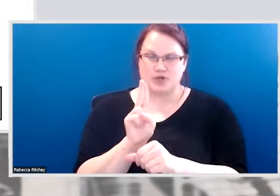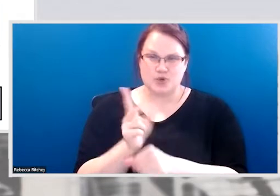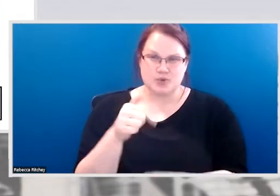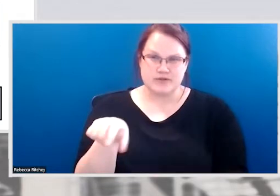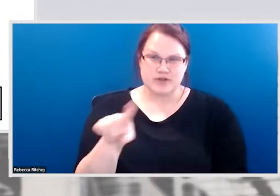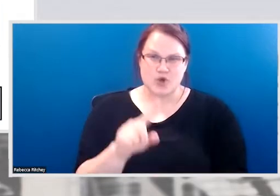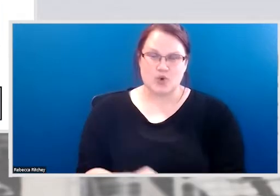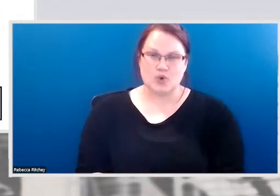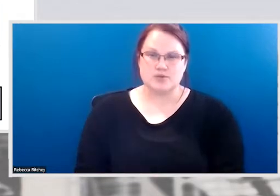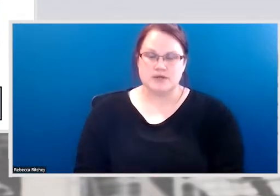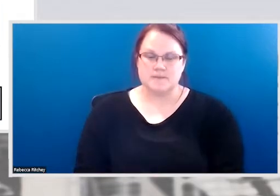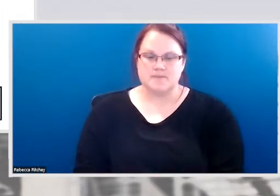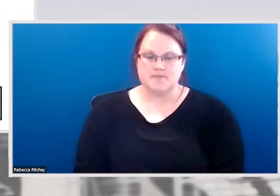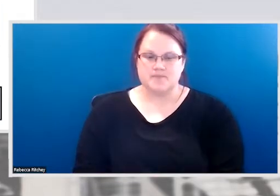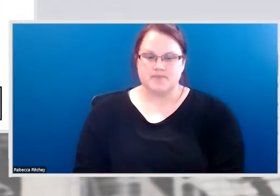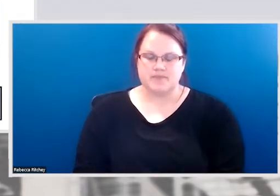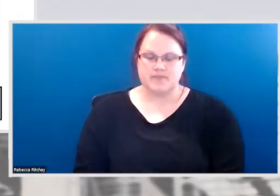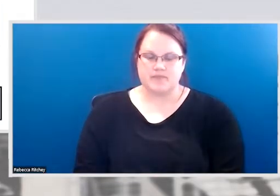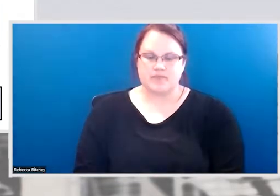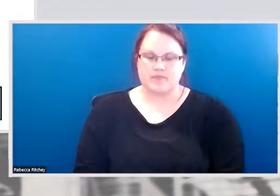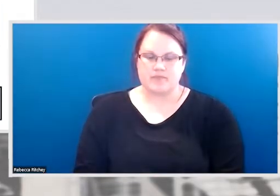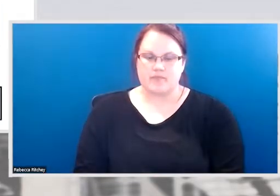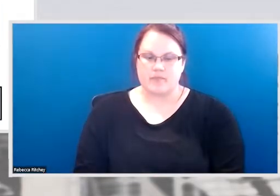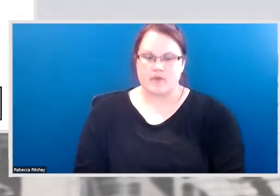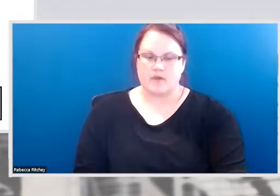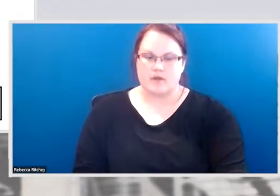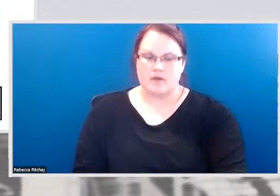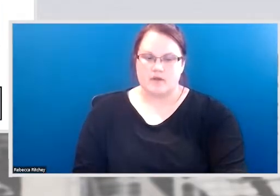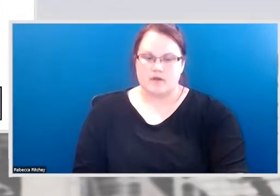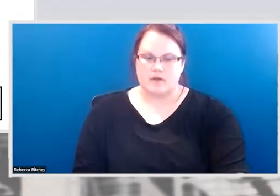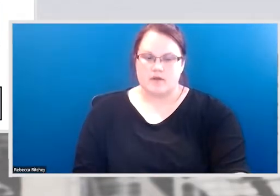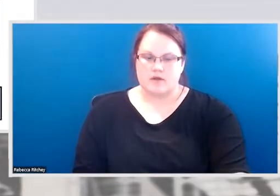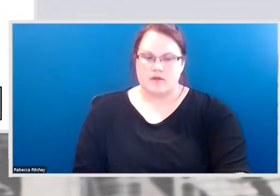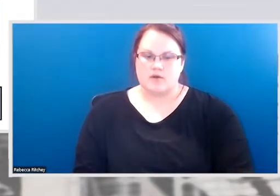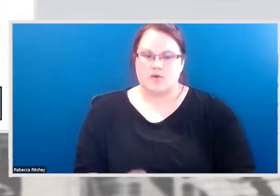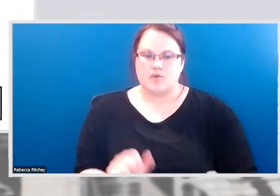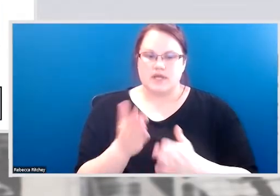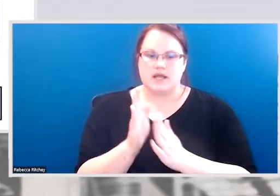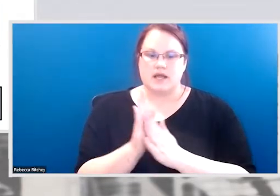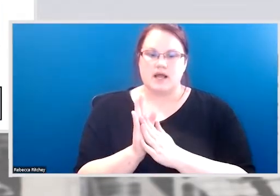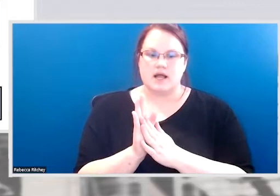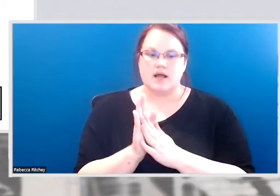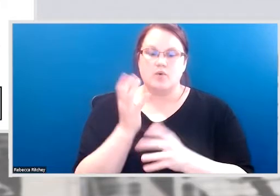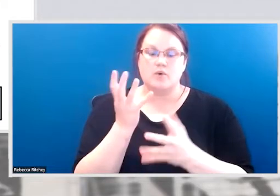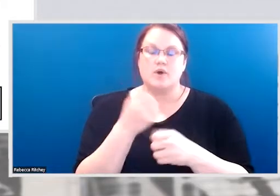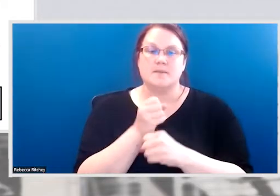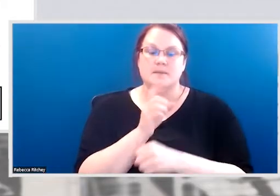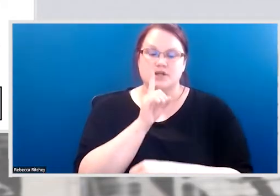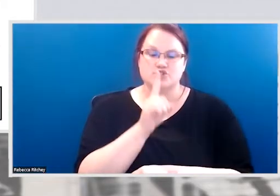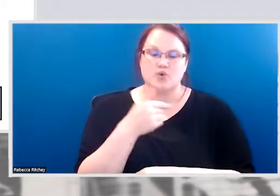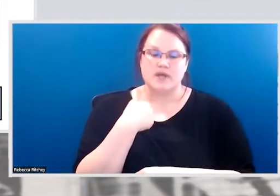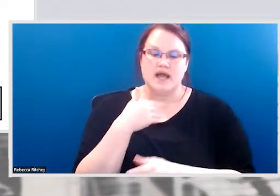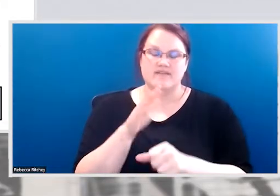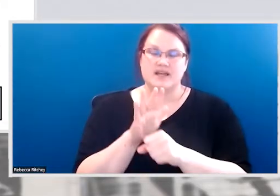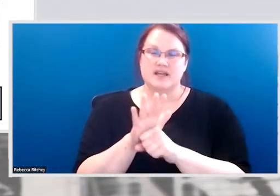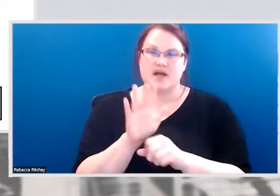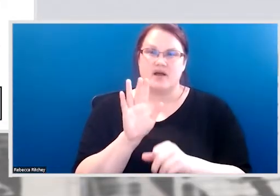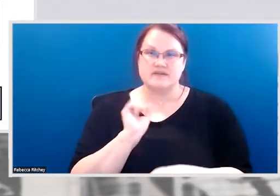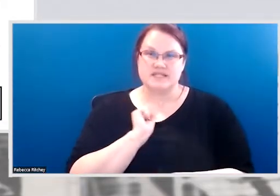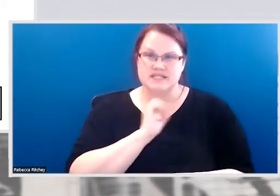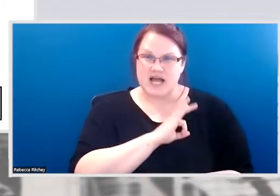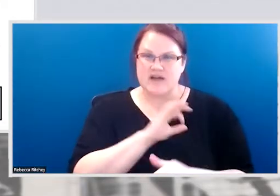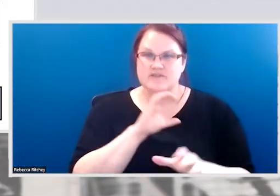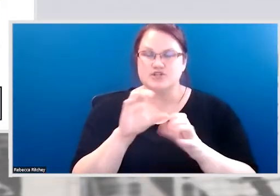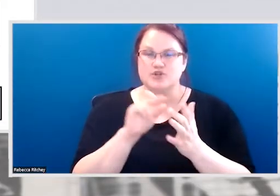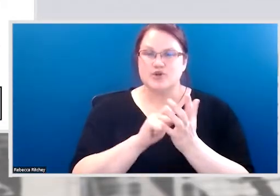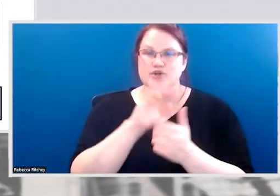Those are questions we can ask to get the balance right between the capital and operating. We want to make sure that we have the staff to actually do the